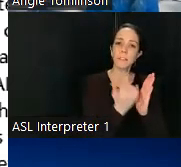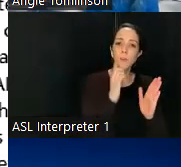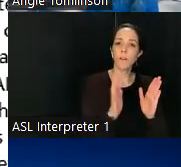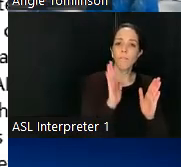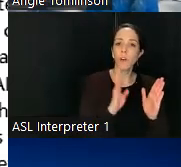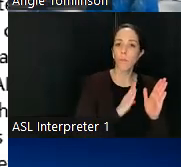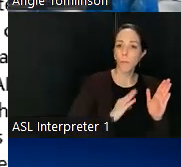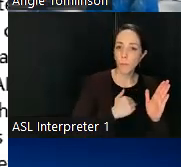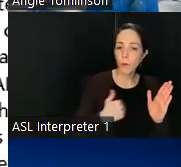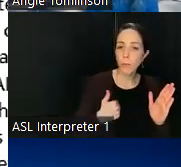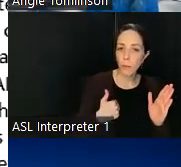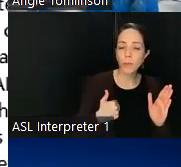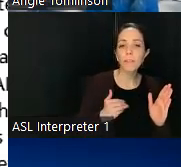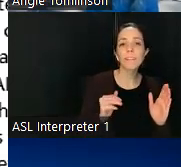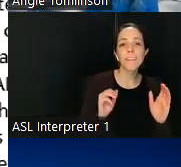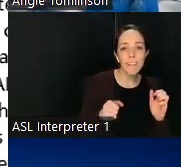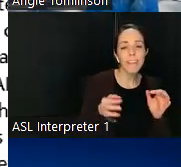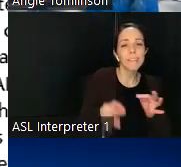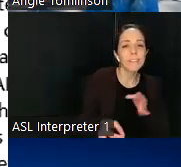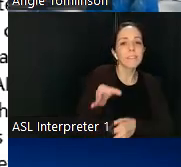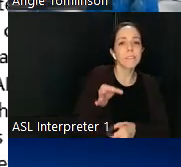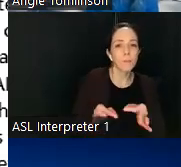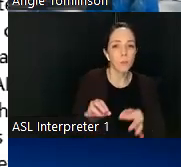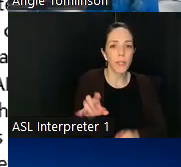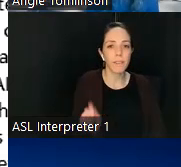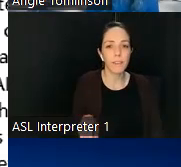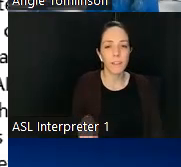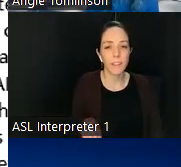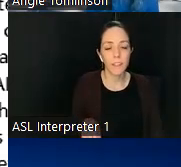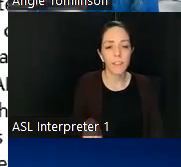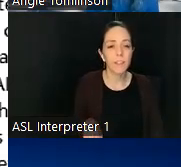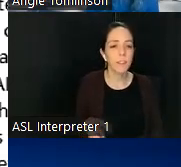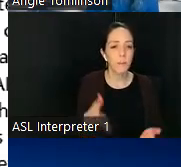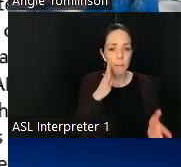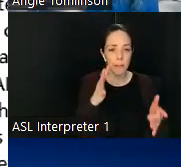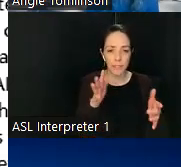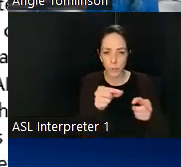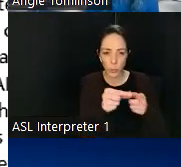we could make the language include other people who aren't necessarily